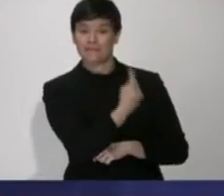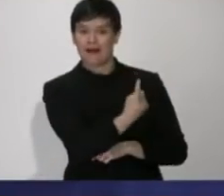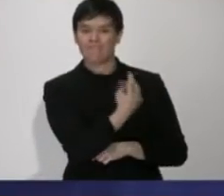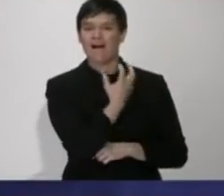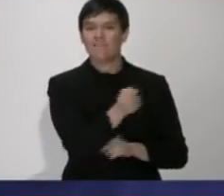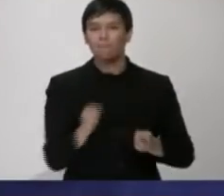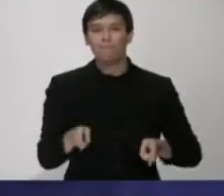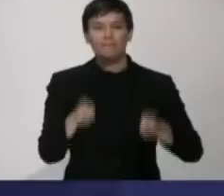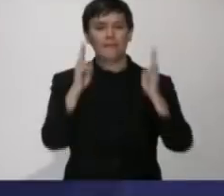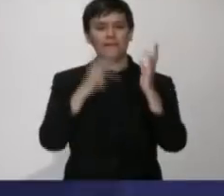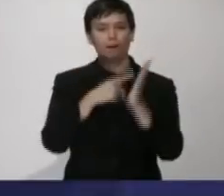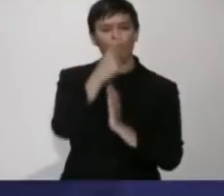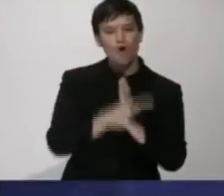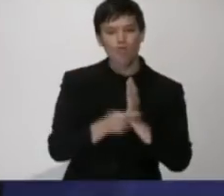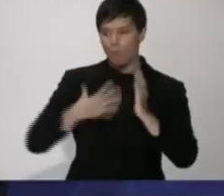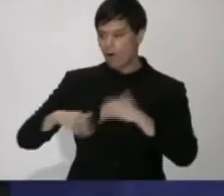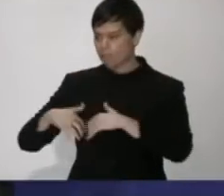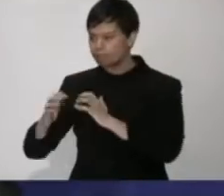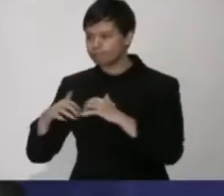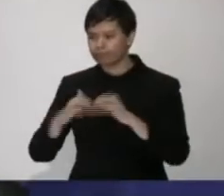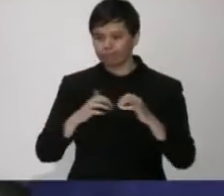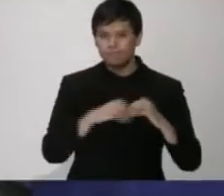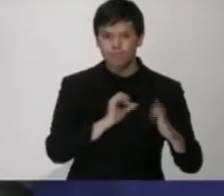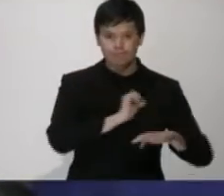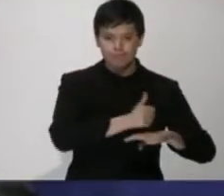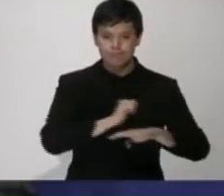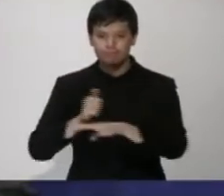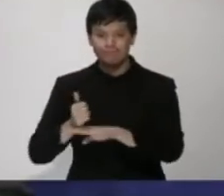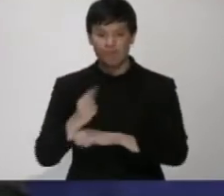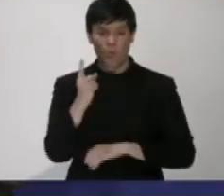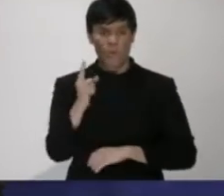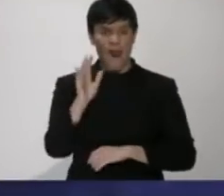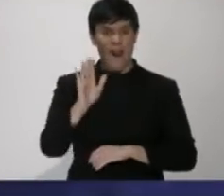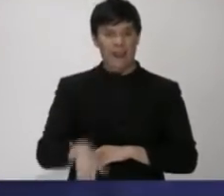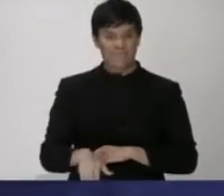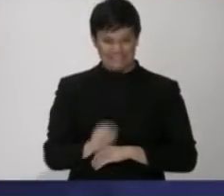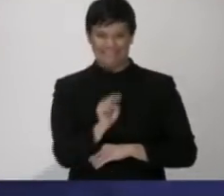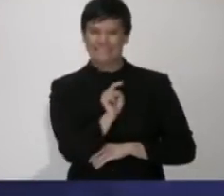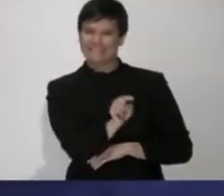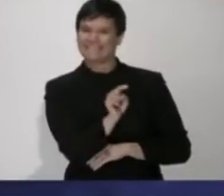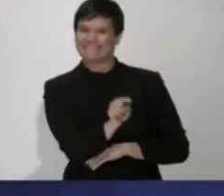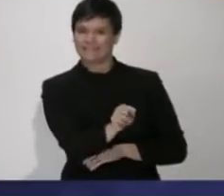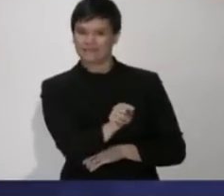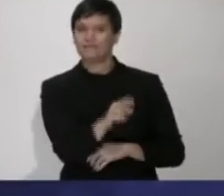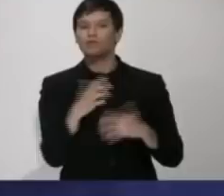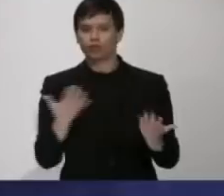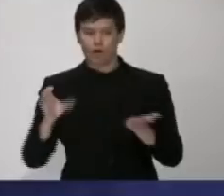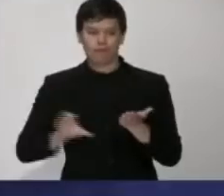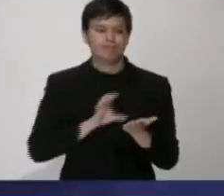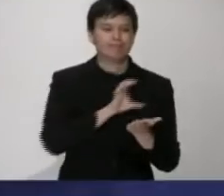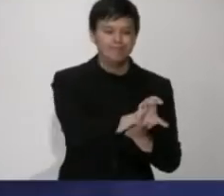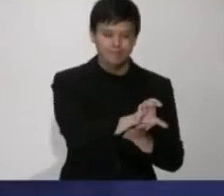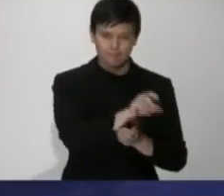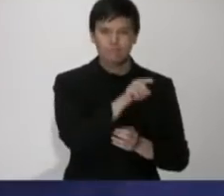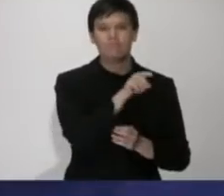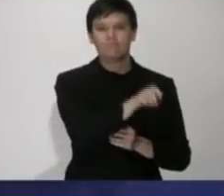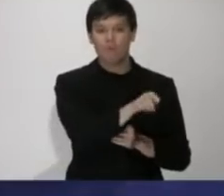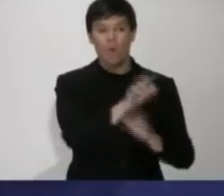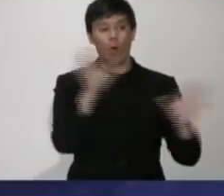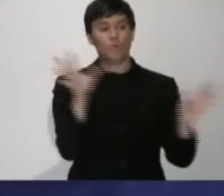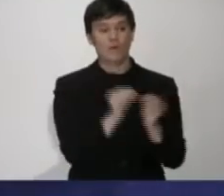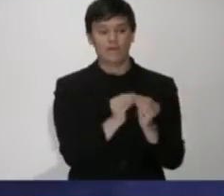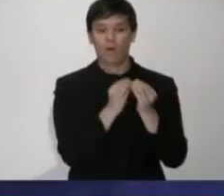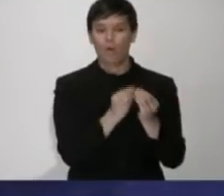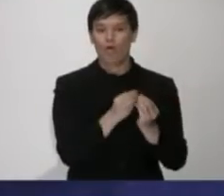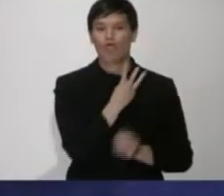its building program in this area, bringing the total construction value to $336 million. Finally,